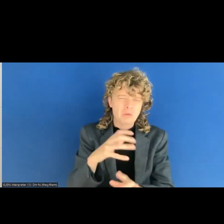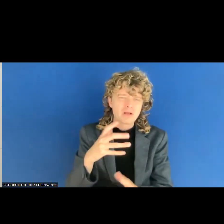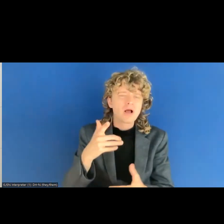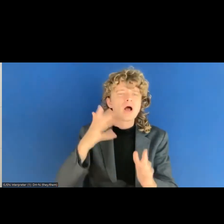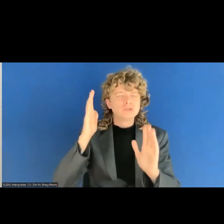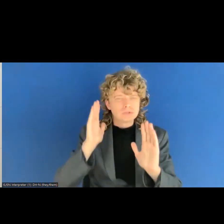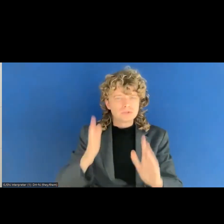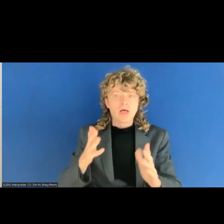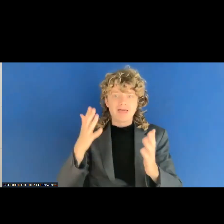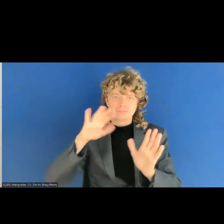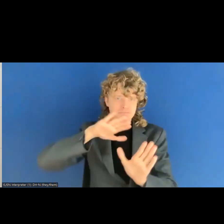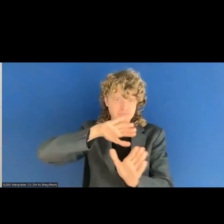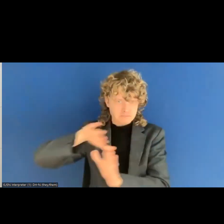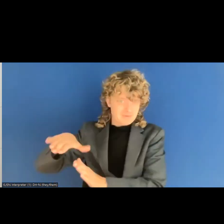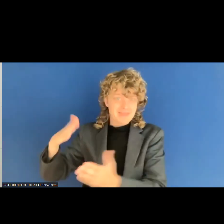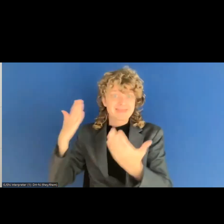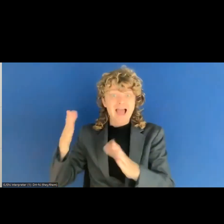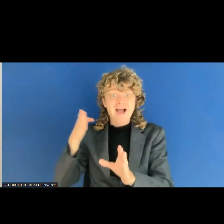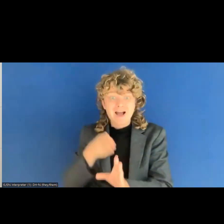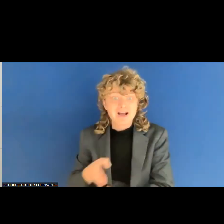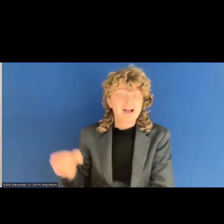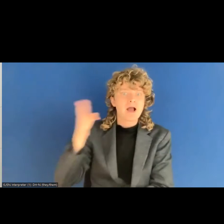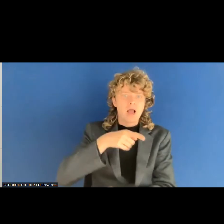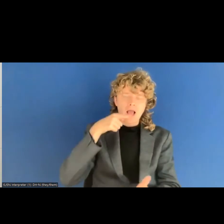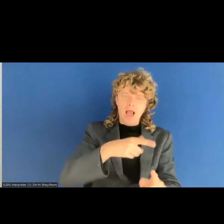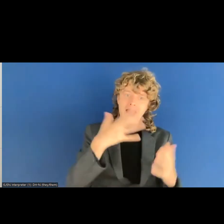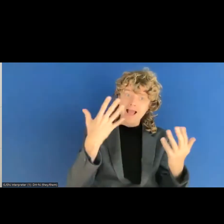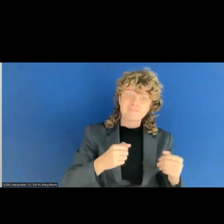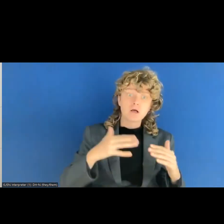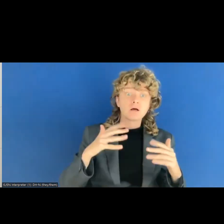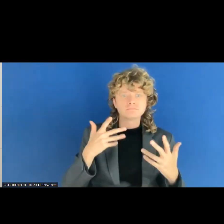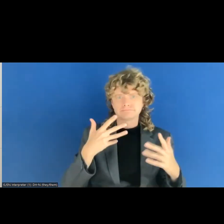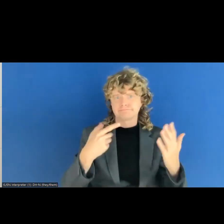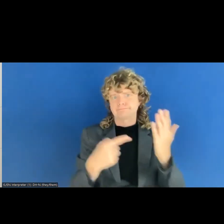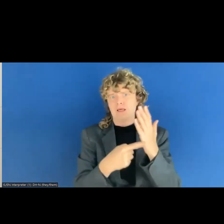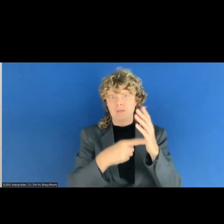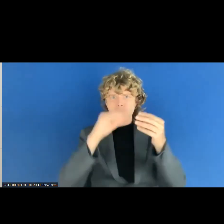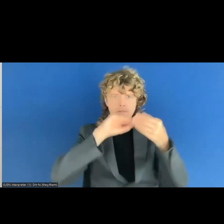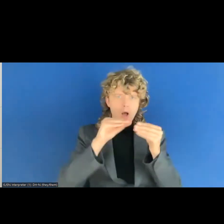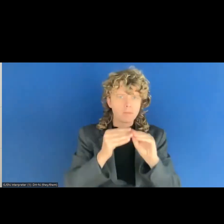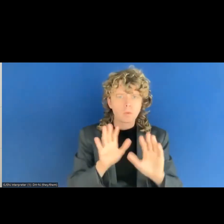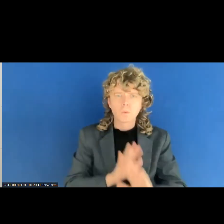issues with those technical standards and the more functional accessibility standard we're talking about today.